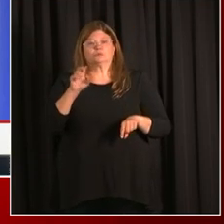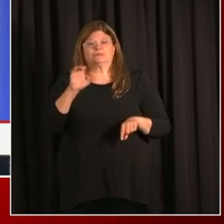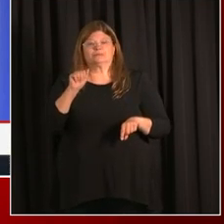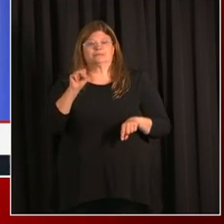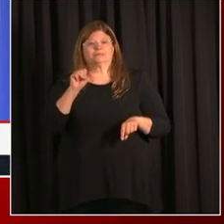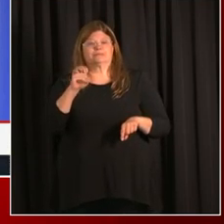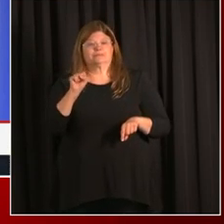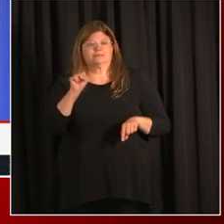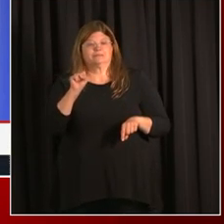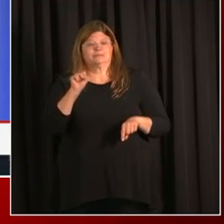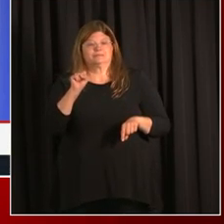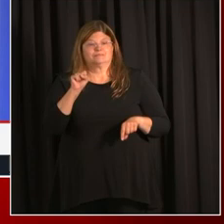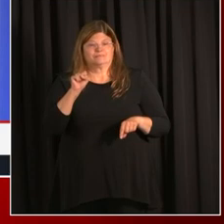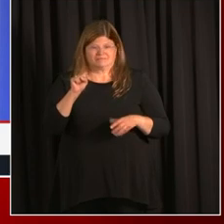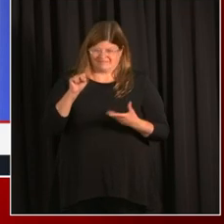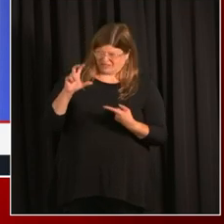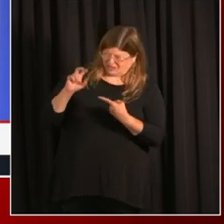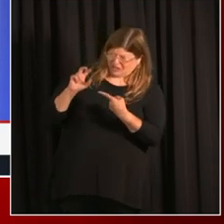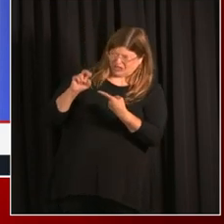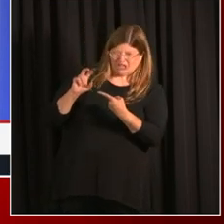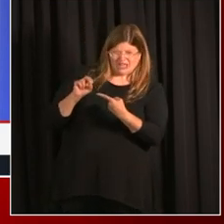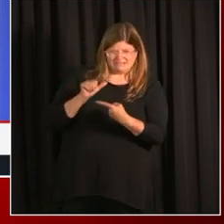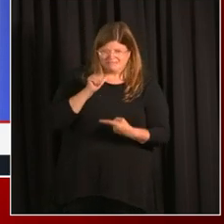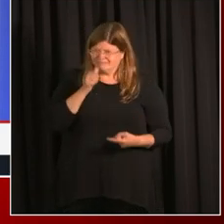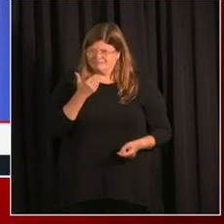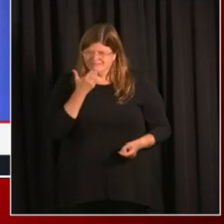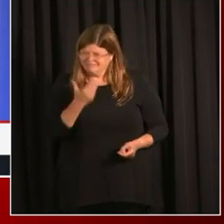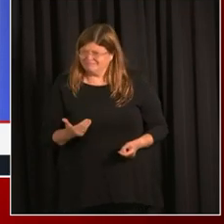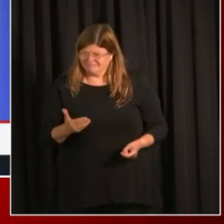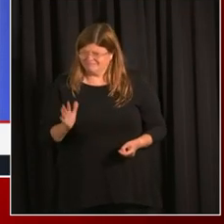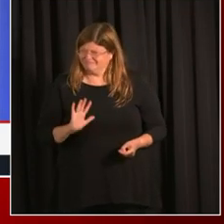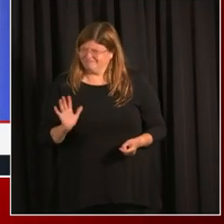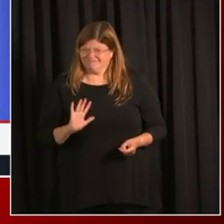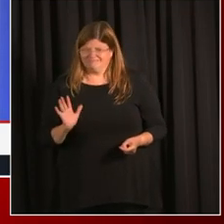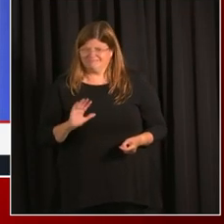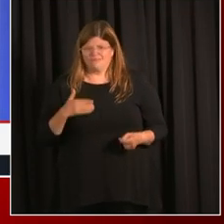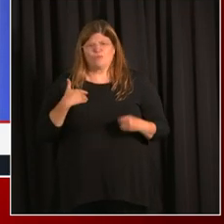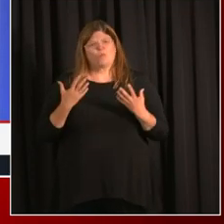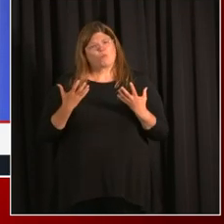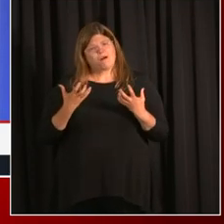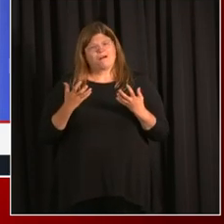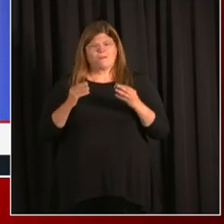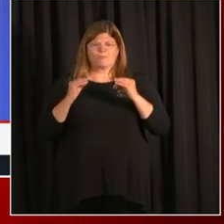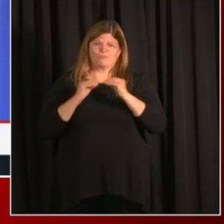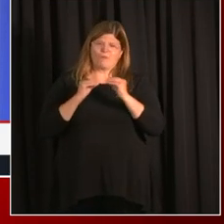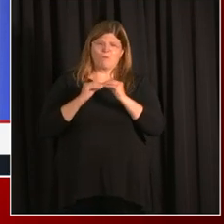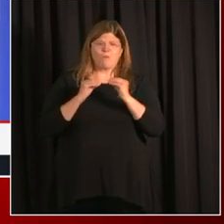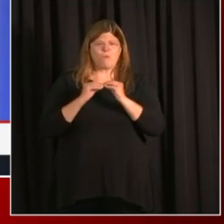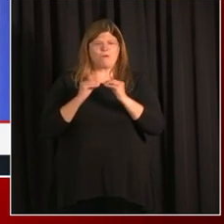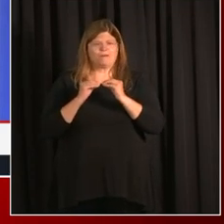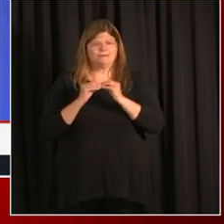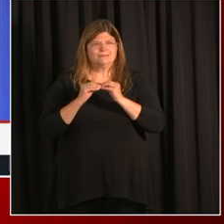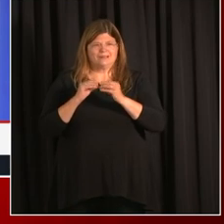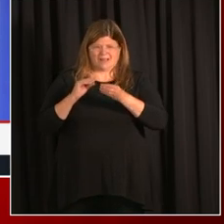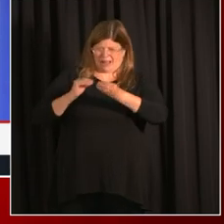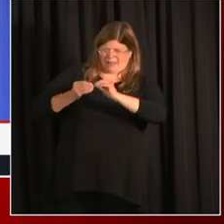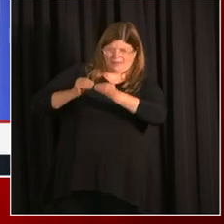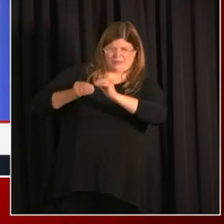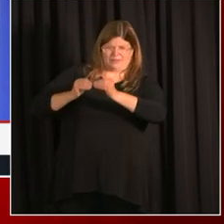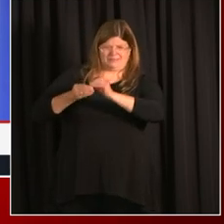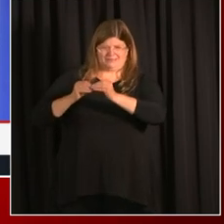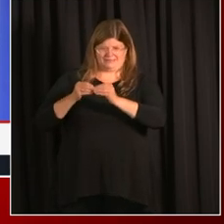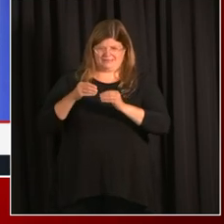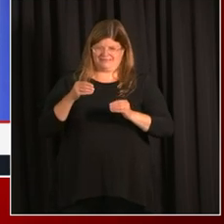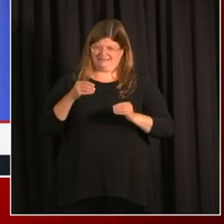now. That's not good for a city our size. We should be more in the single digits to really be in